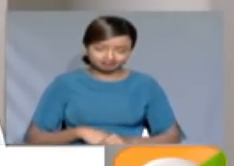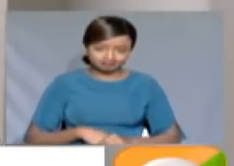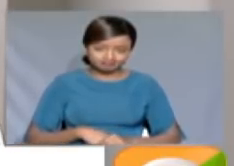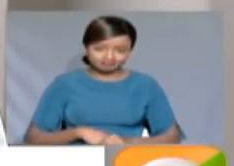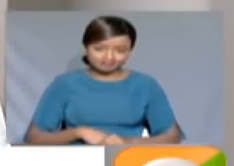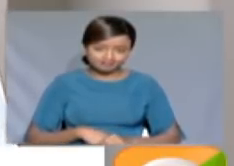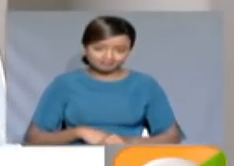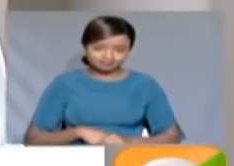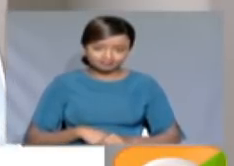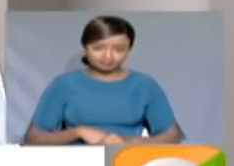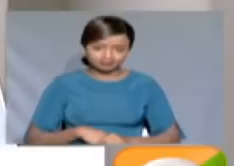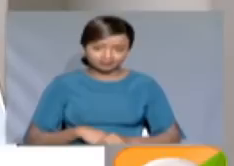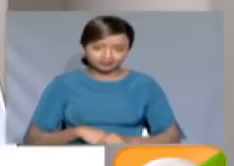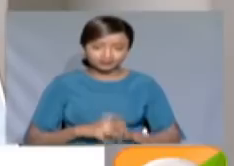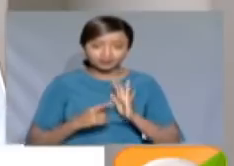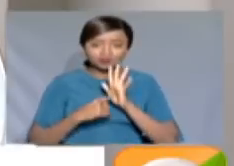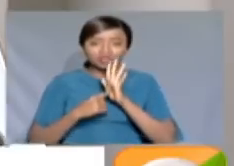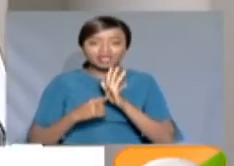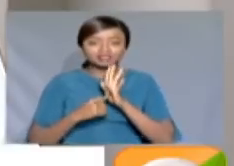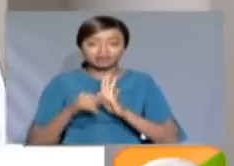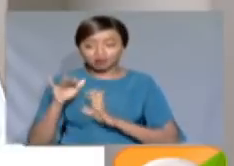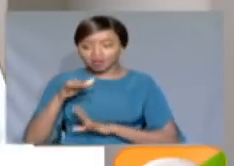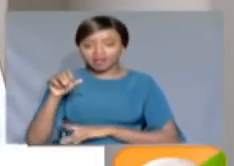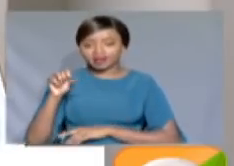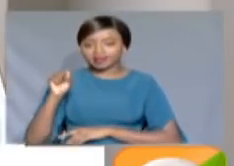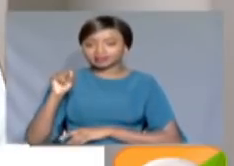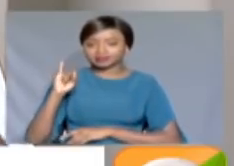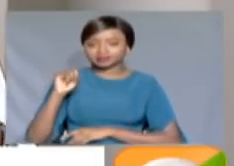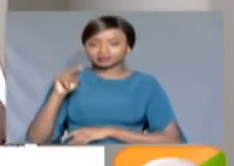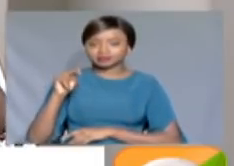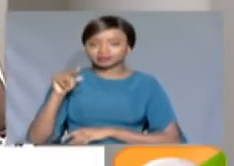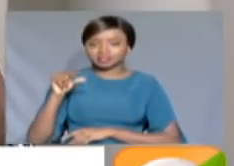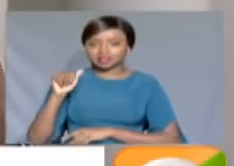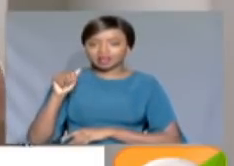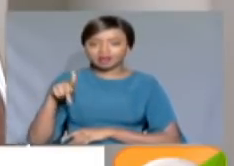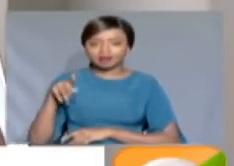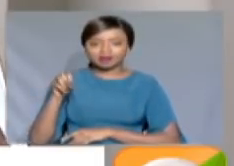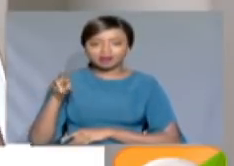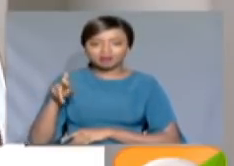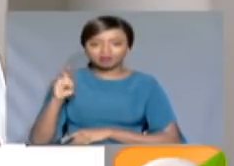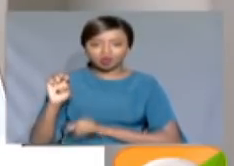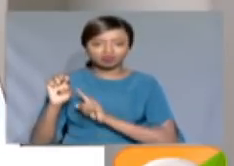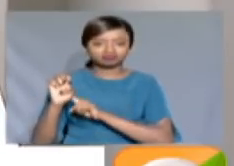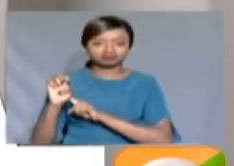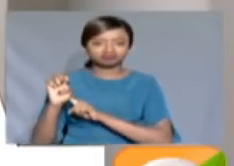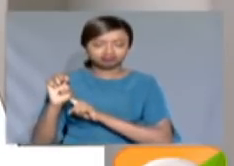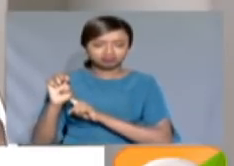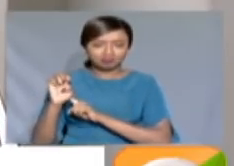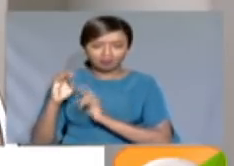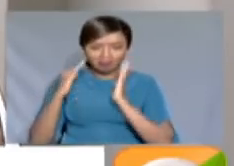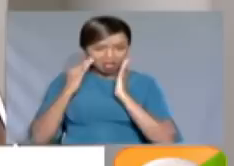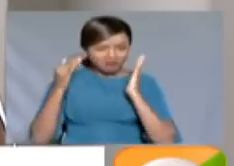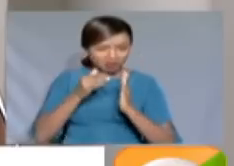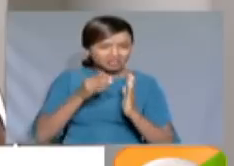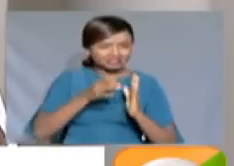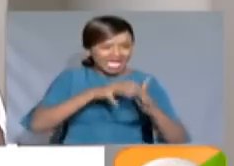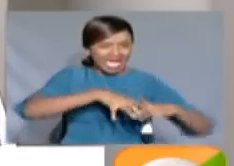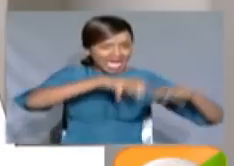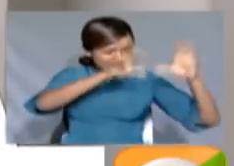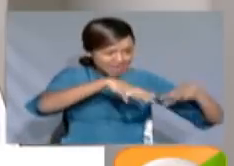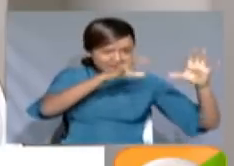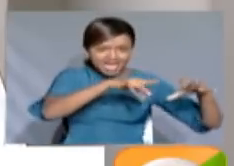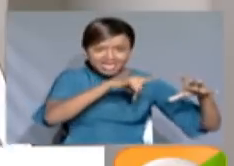examples we would like to be, like Singapore, they have walked the journey of rainwater harvesting, and they have done it so